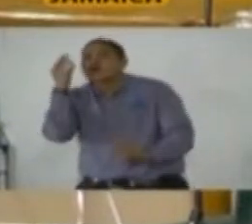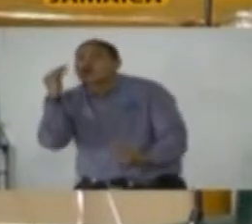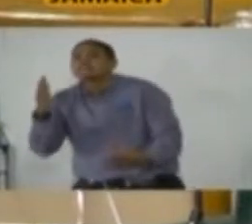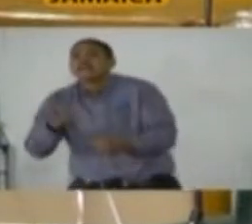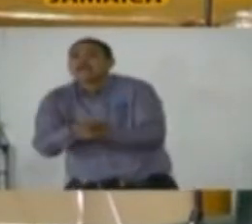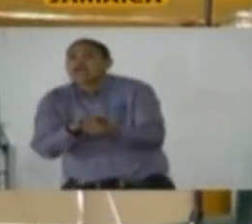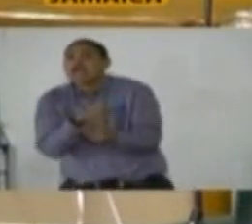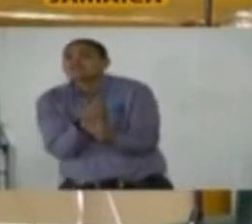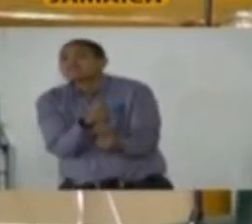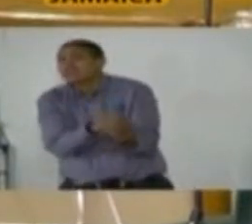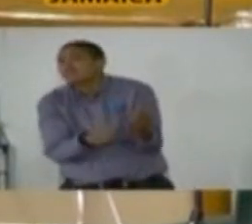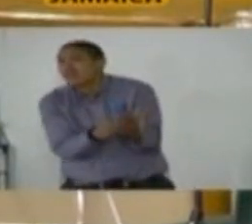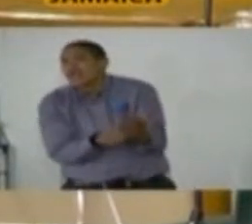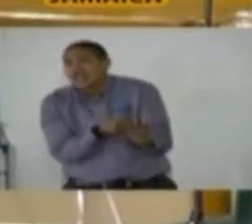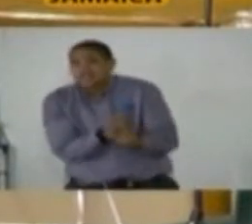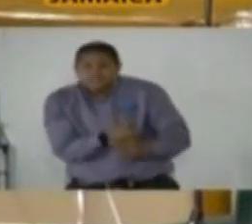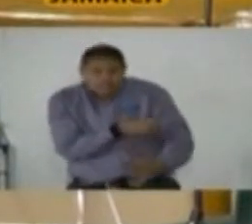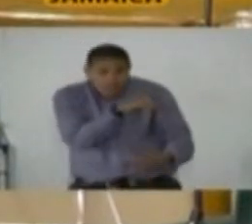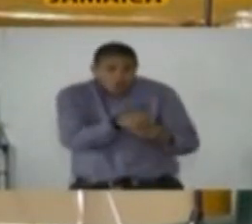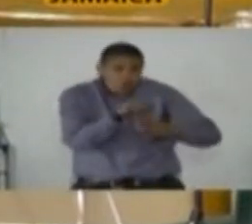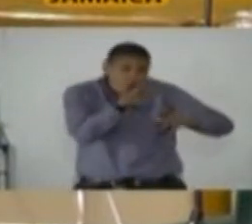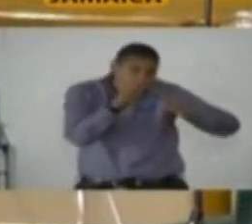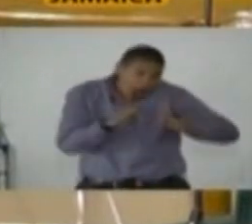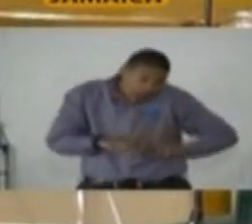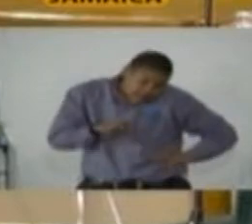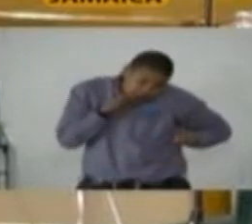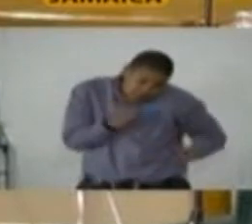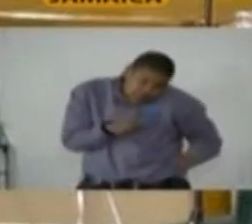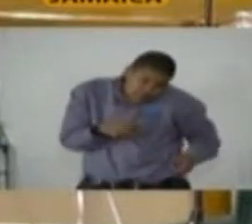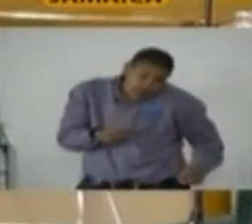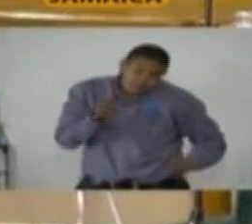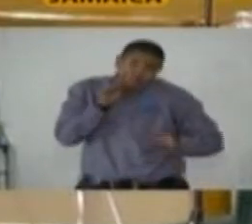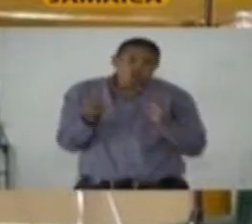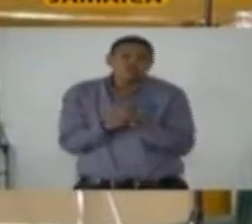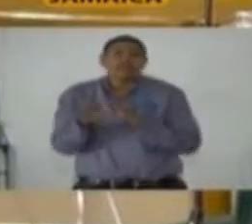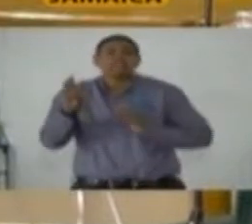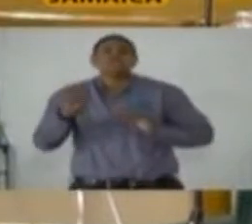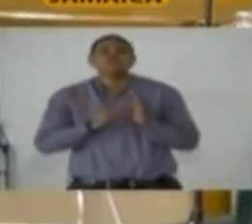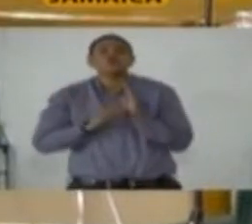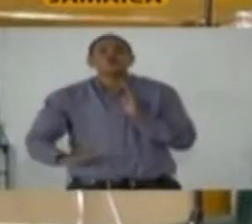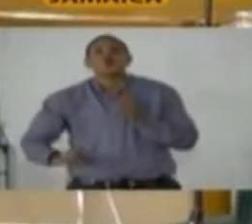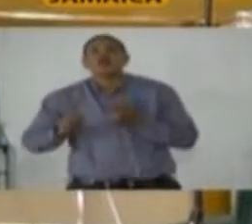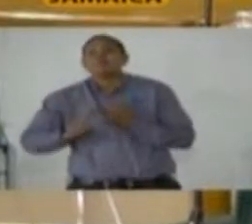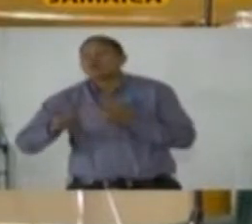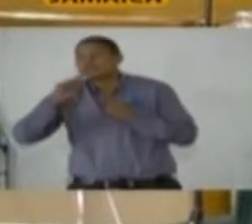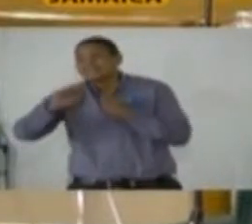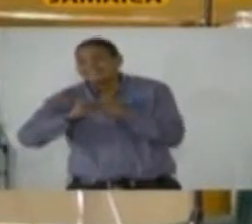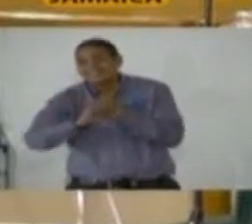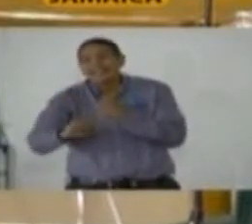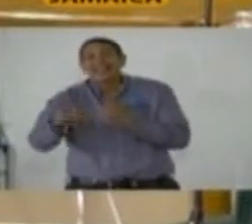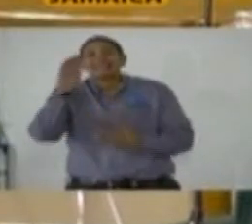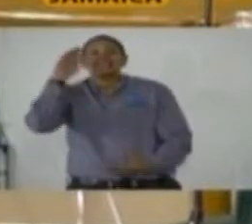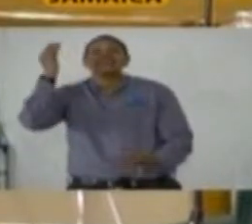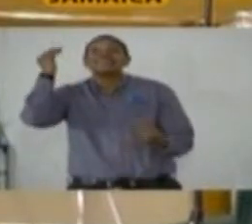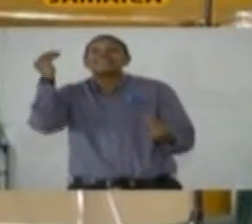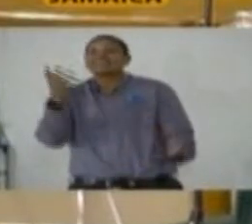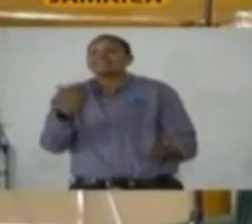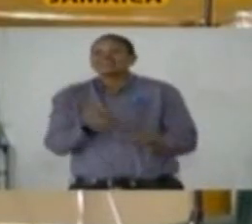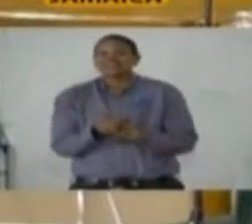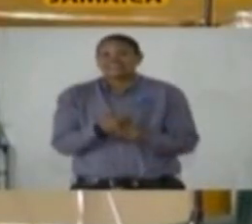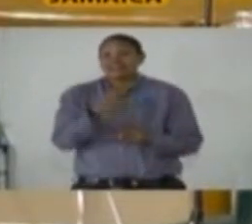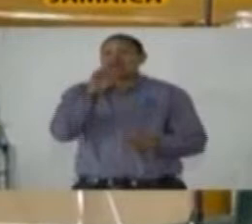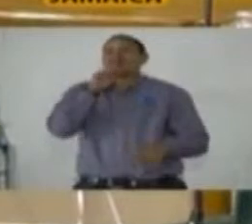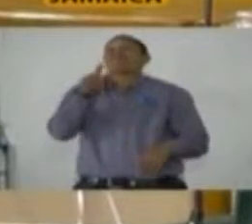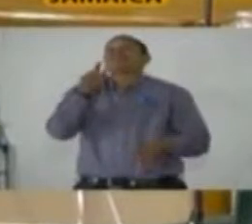tested, cancelled a component of the assessment for the grade 6 students, and also delayed the date of administration for the PEP